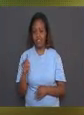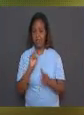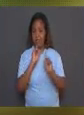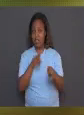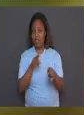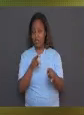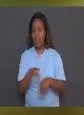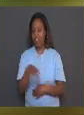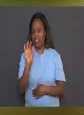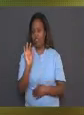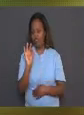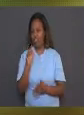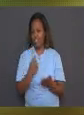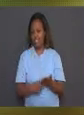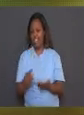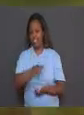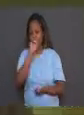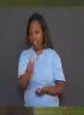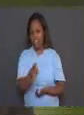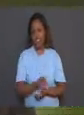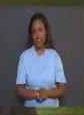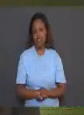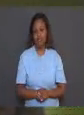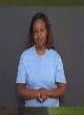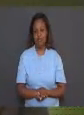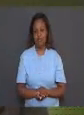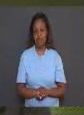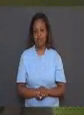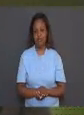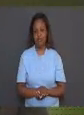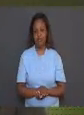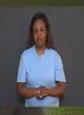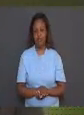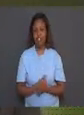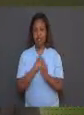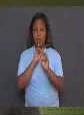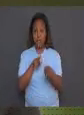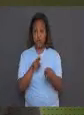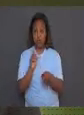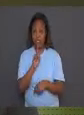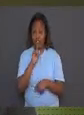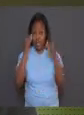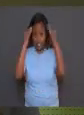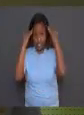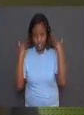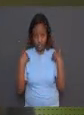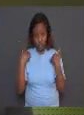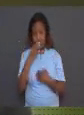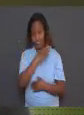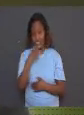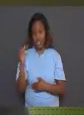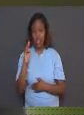answer to the question. The answer is that Egypt and